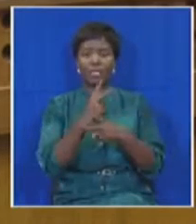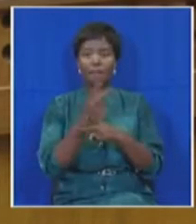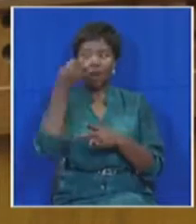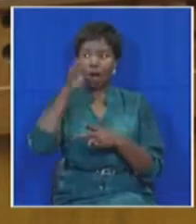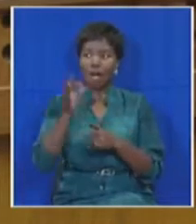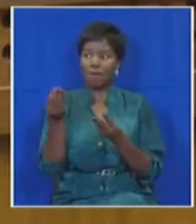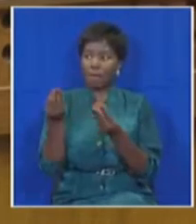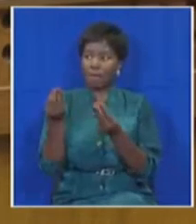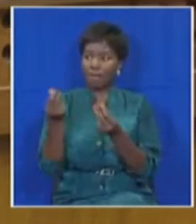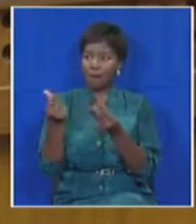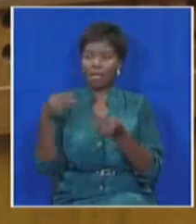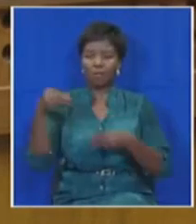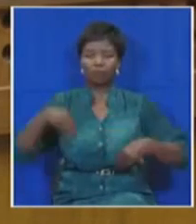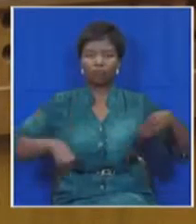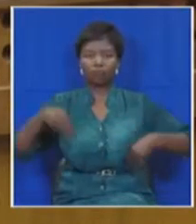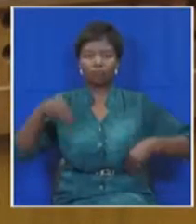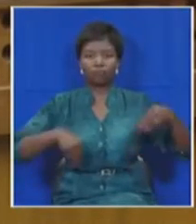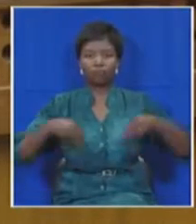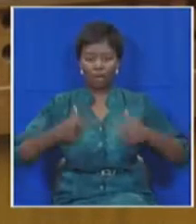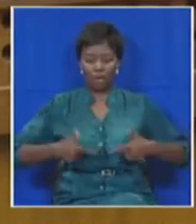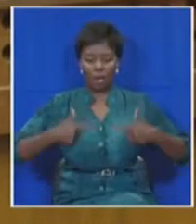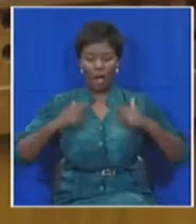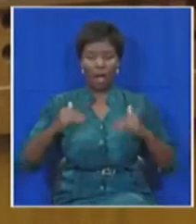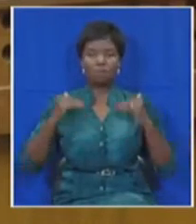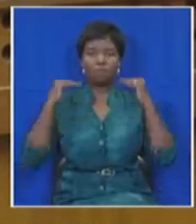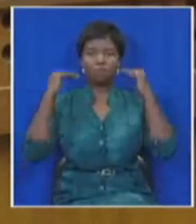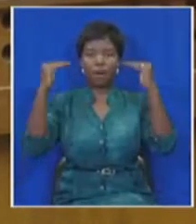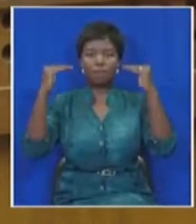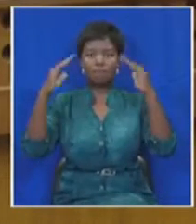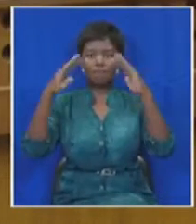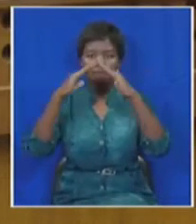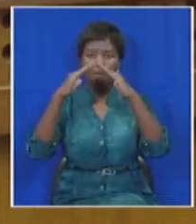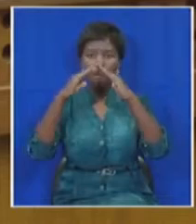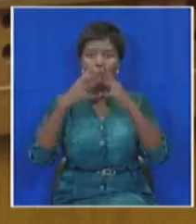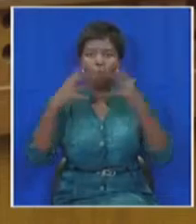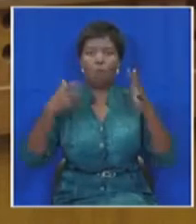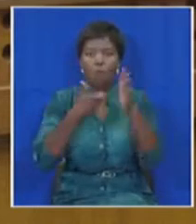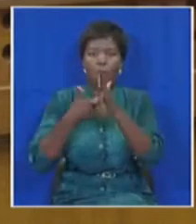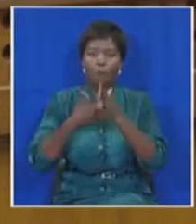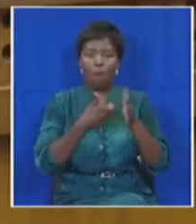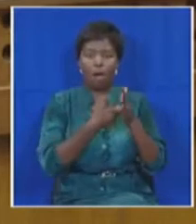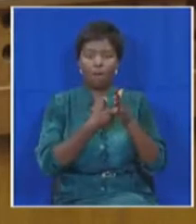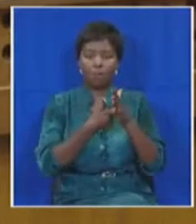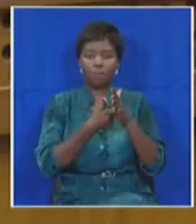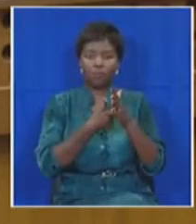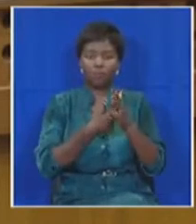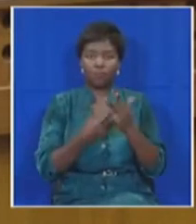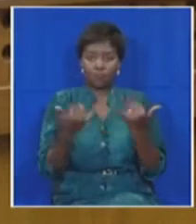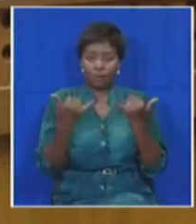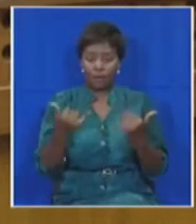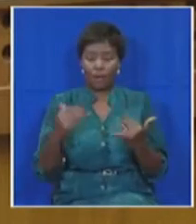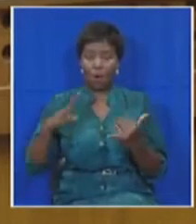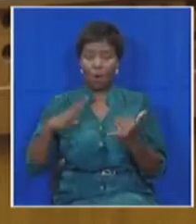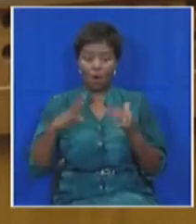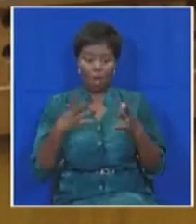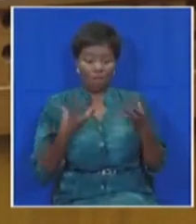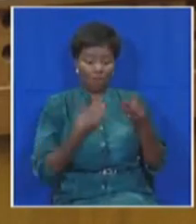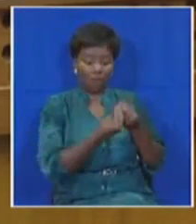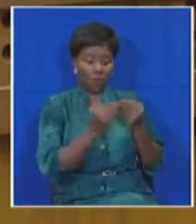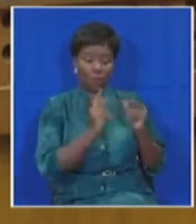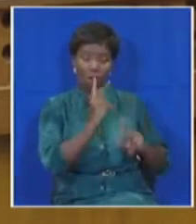the country to live in palaces and to gather riches. While the connected few gorge themselves